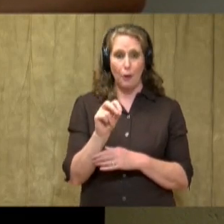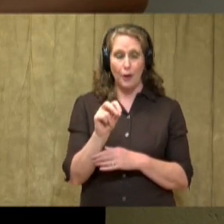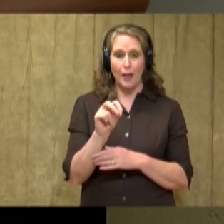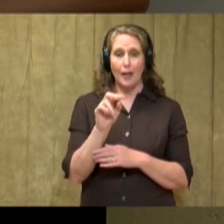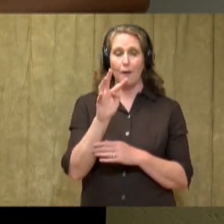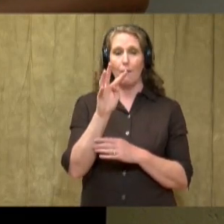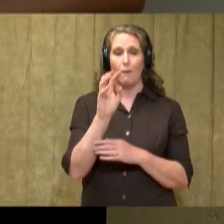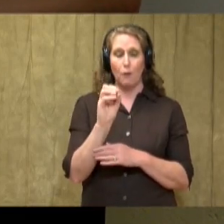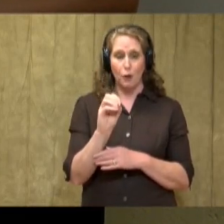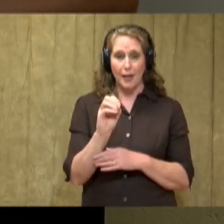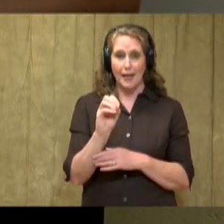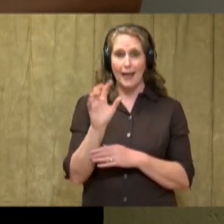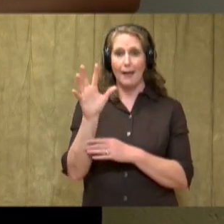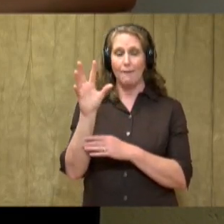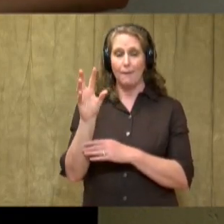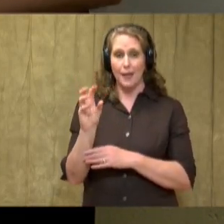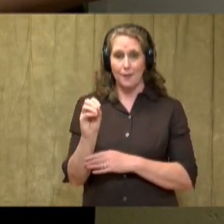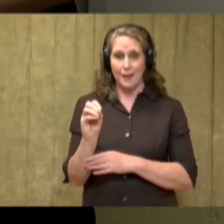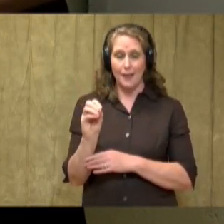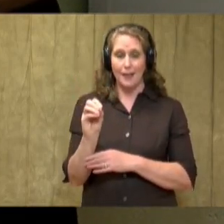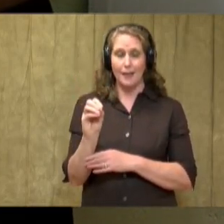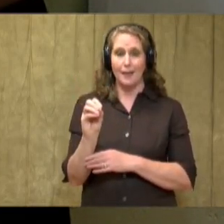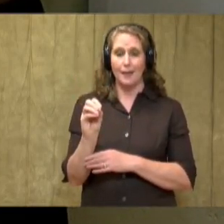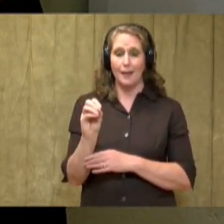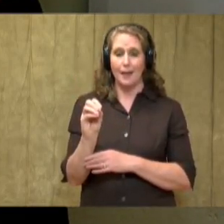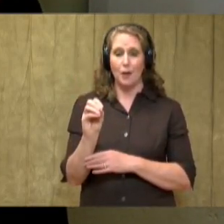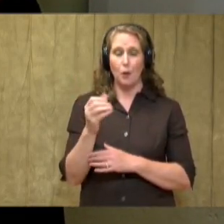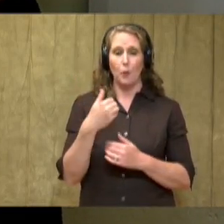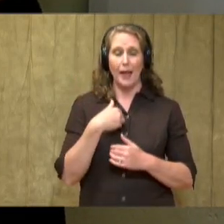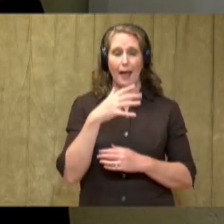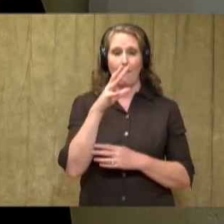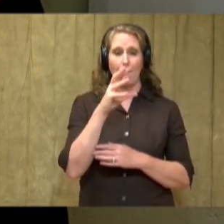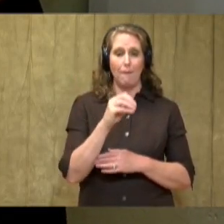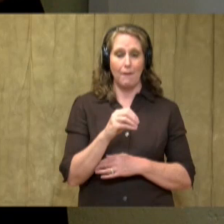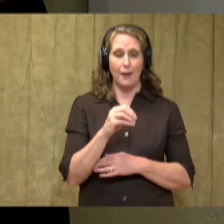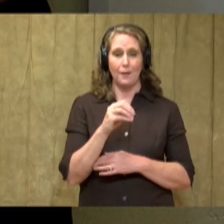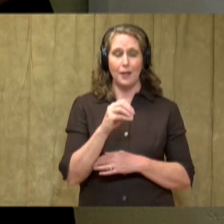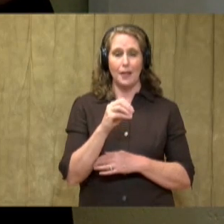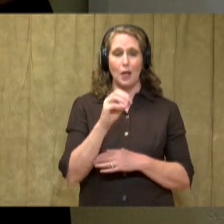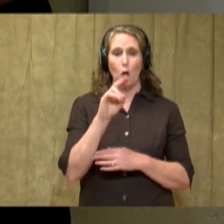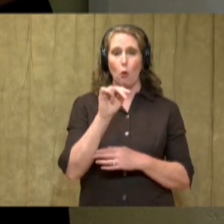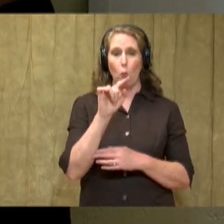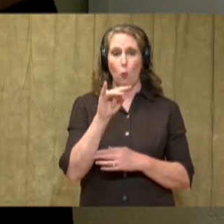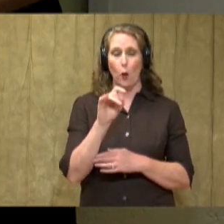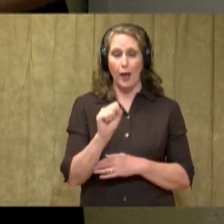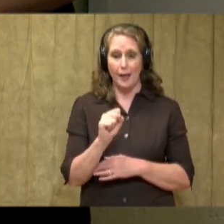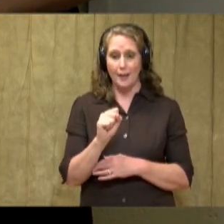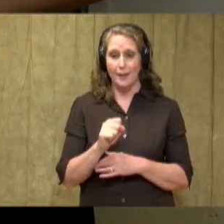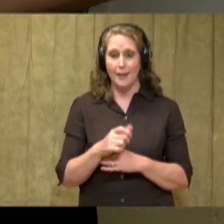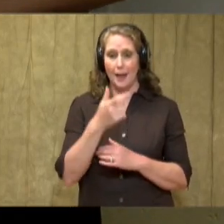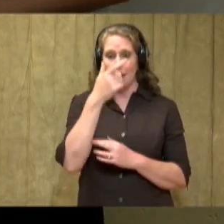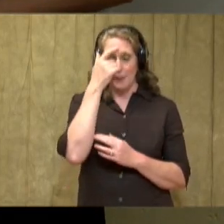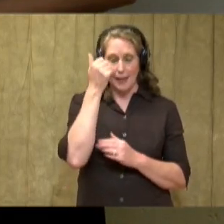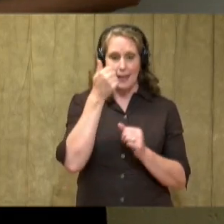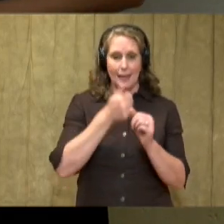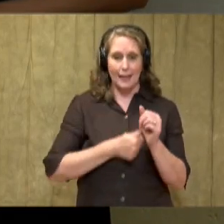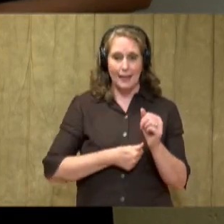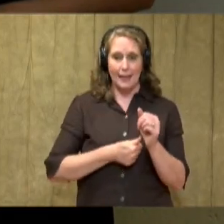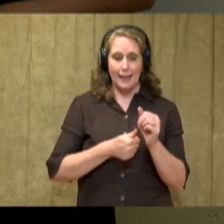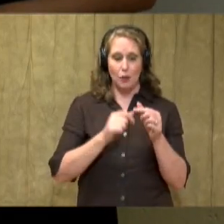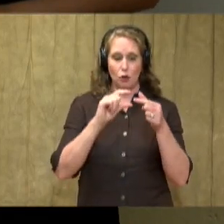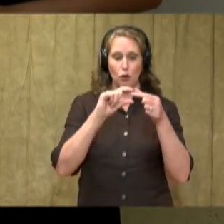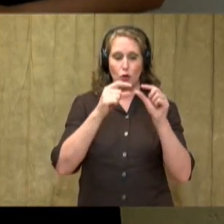30, 40, 50. We have 50 ones because each one of